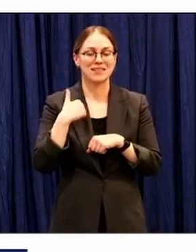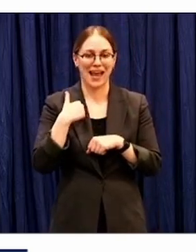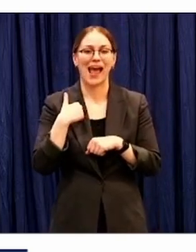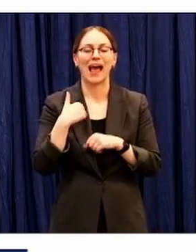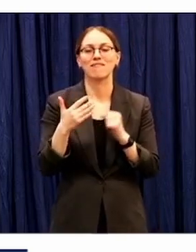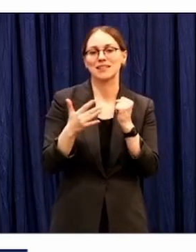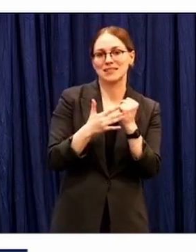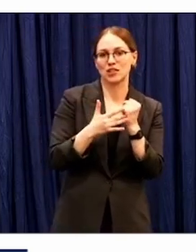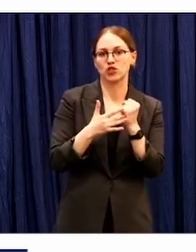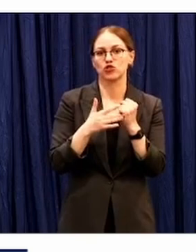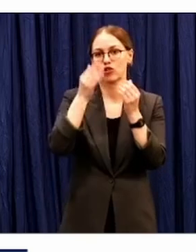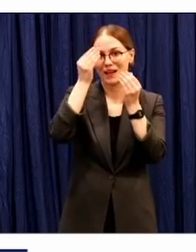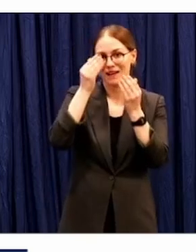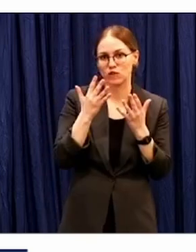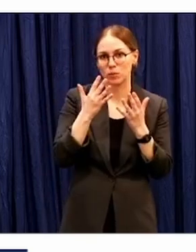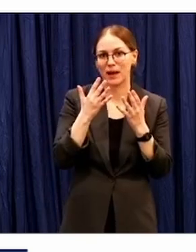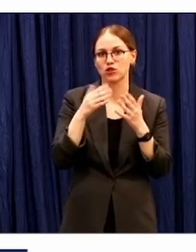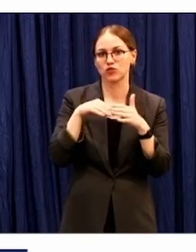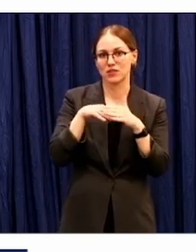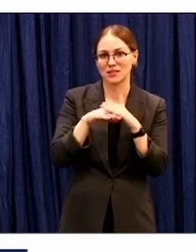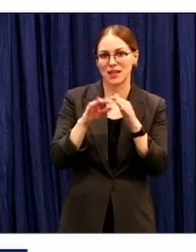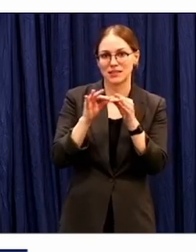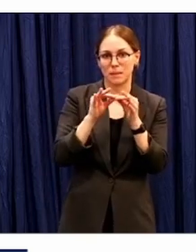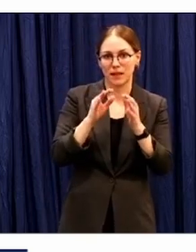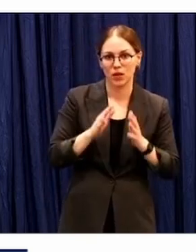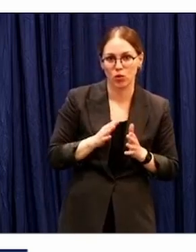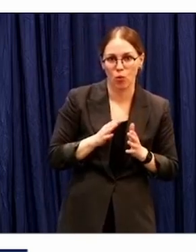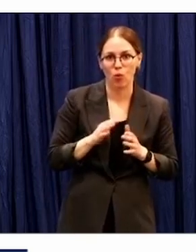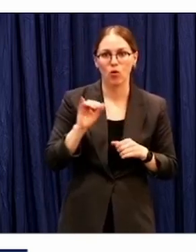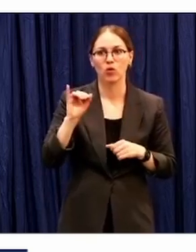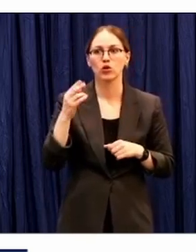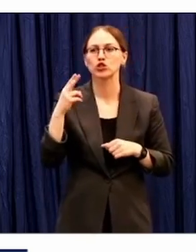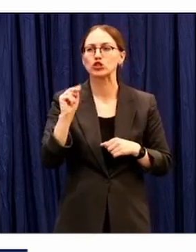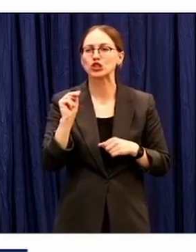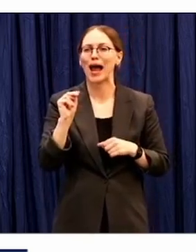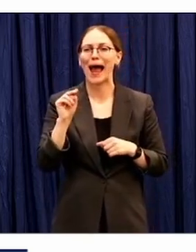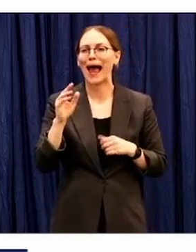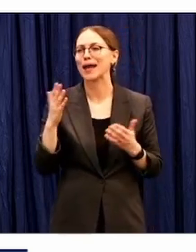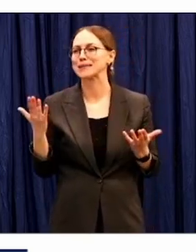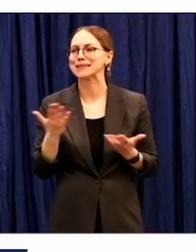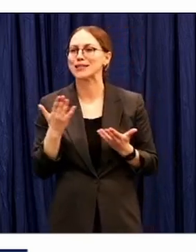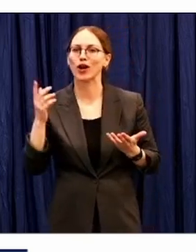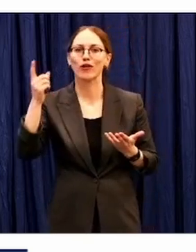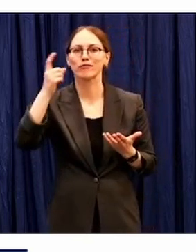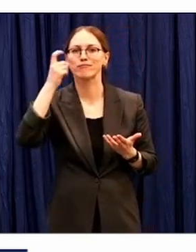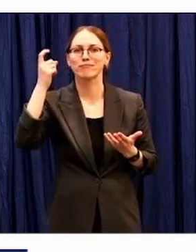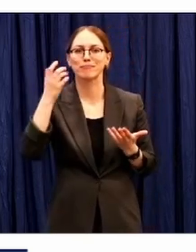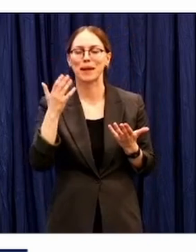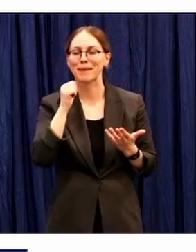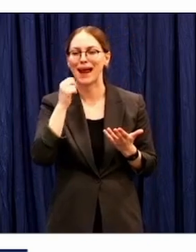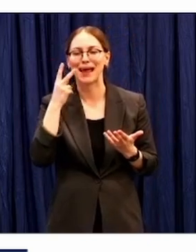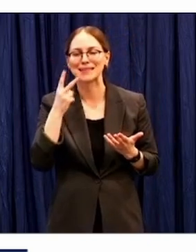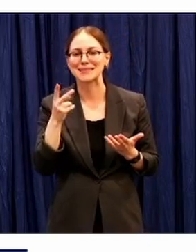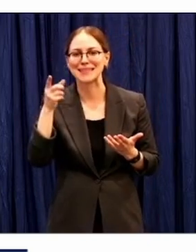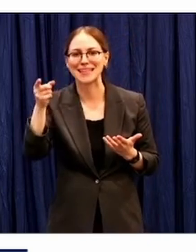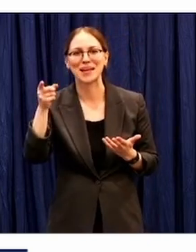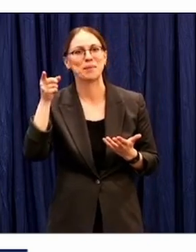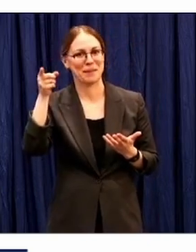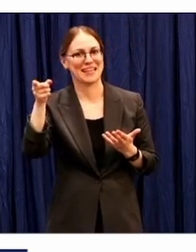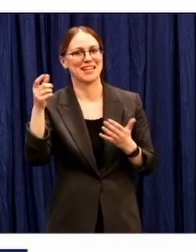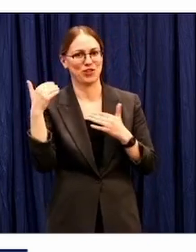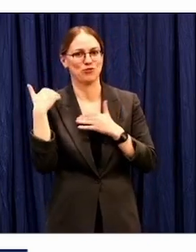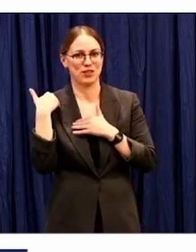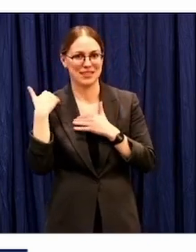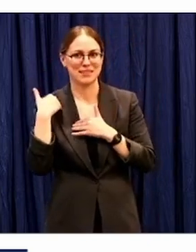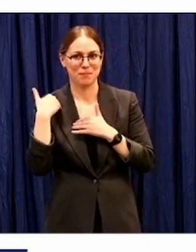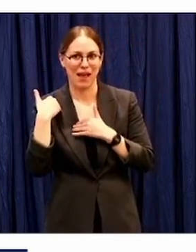coordinator. That is DIAC. His name's John Nestle. You may or may not have seen him around today. He has the joy of having 2